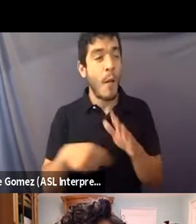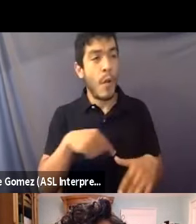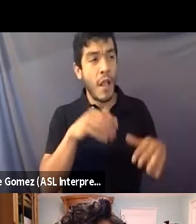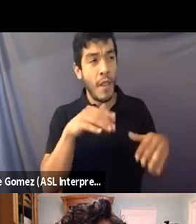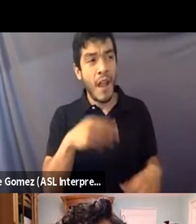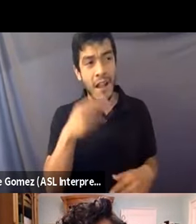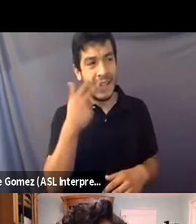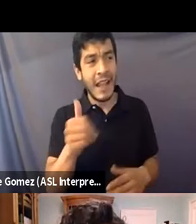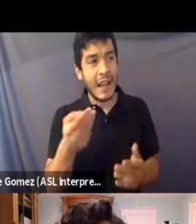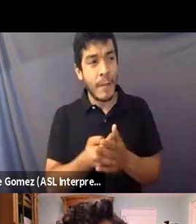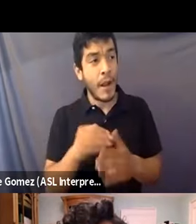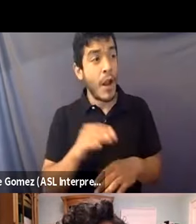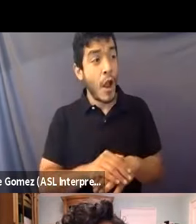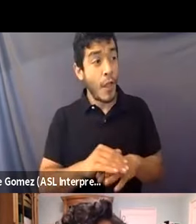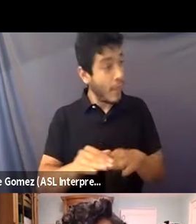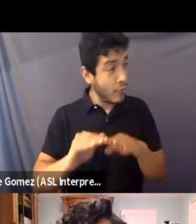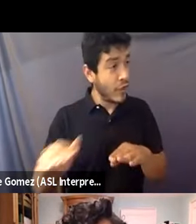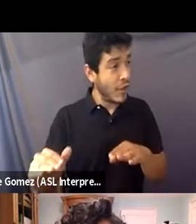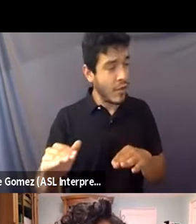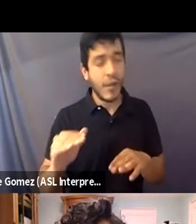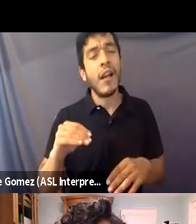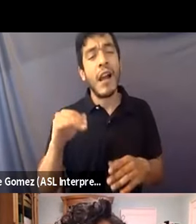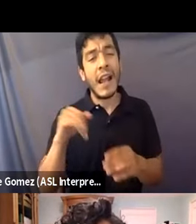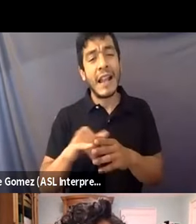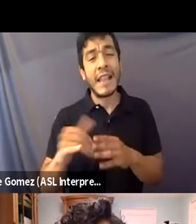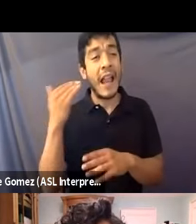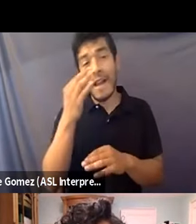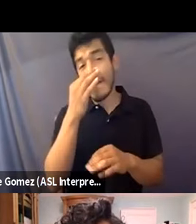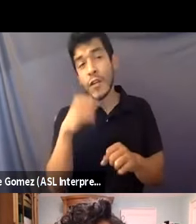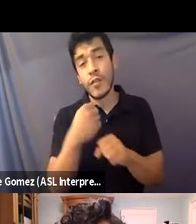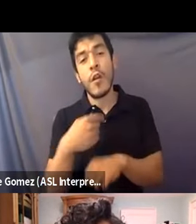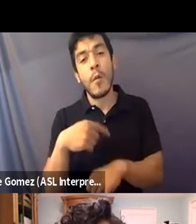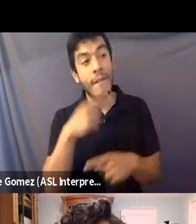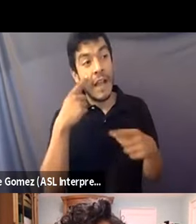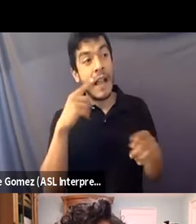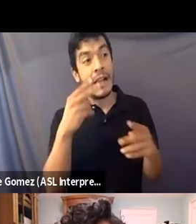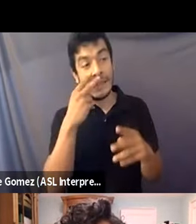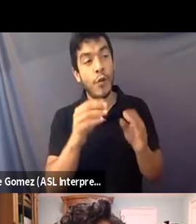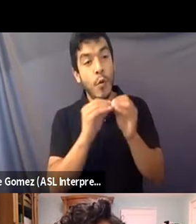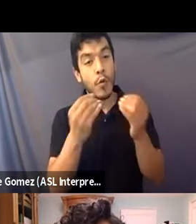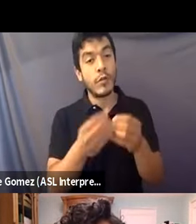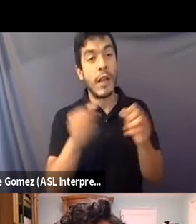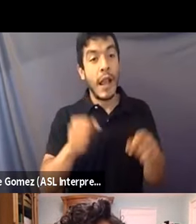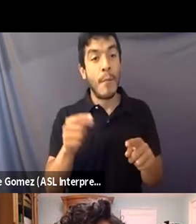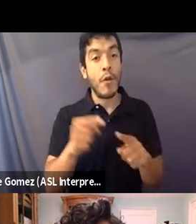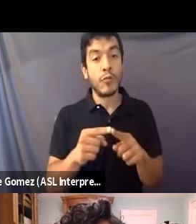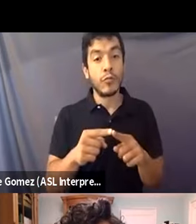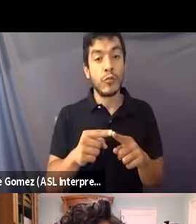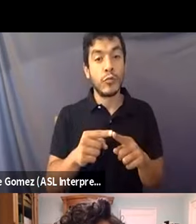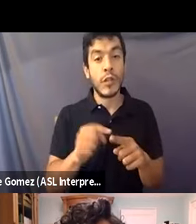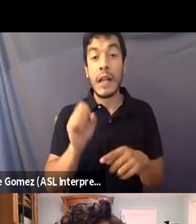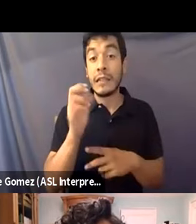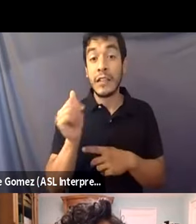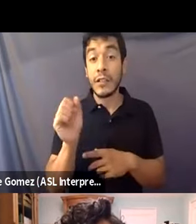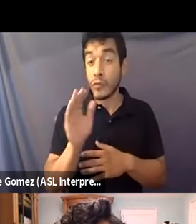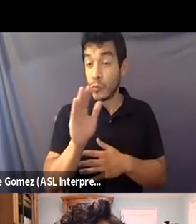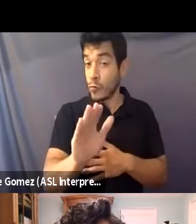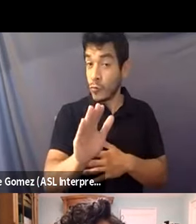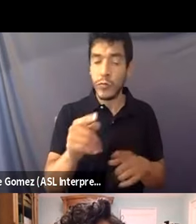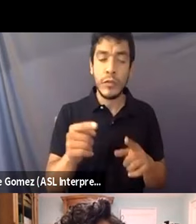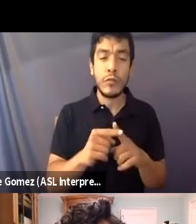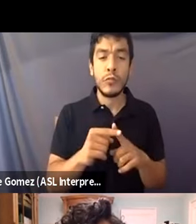on the ground. And so in this last couple of years, what we've seen is organizations be able to tap into such as yours, to be able to tap into